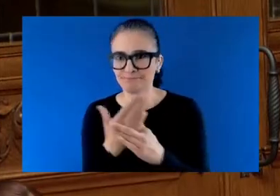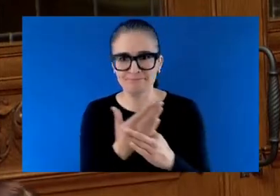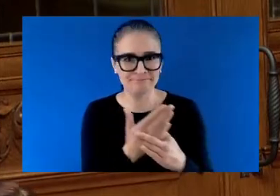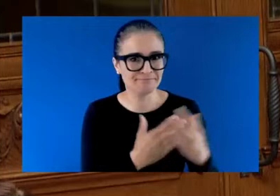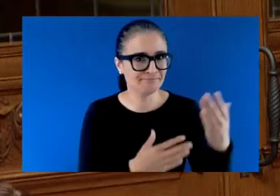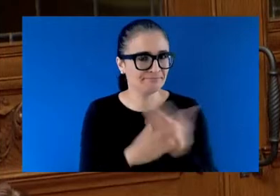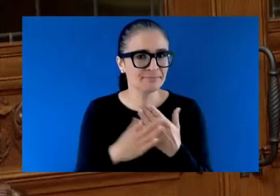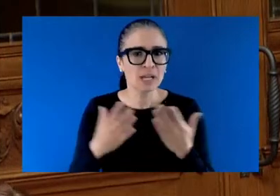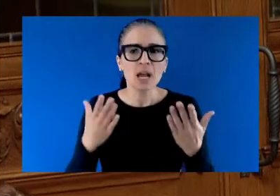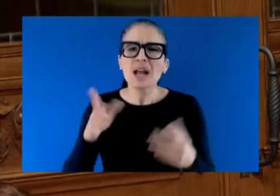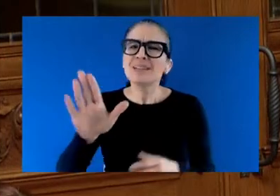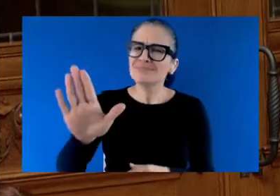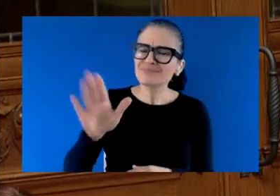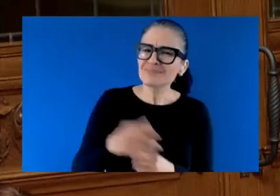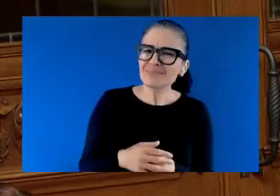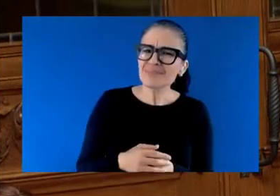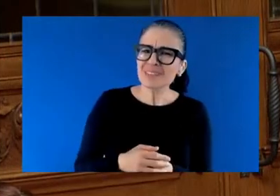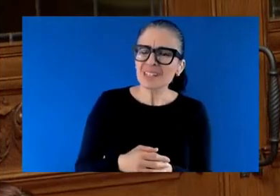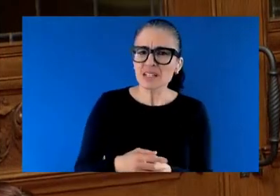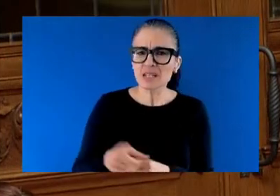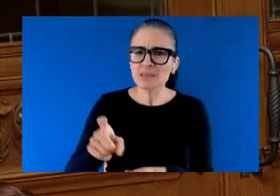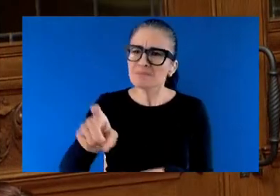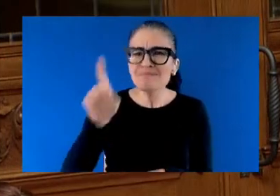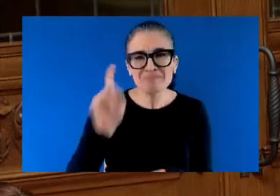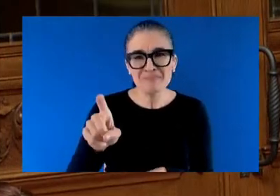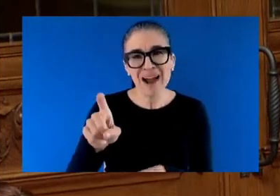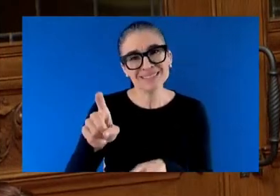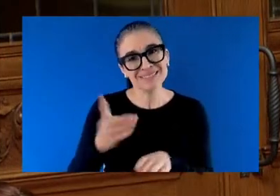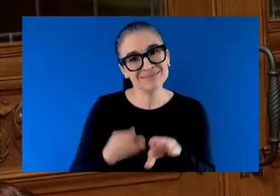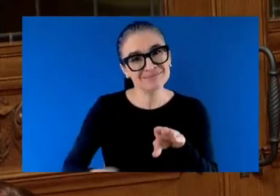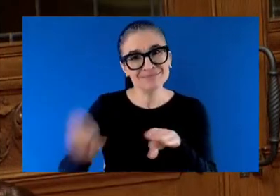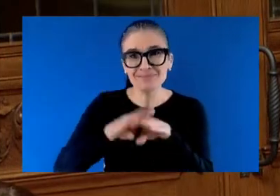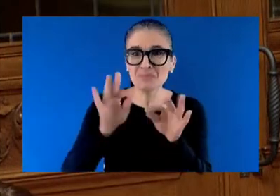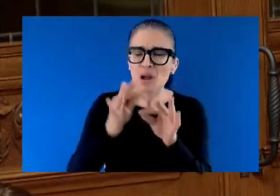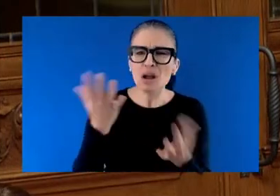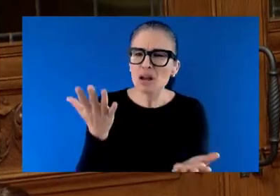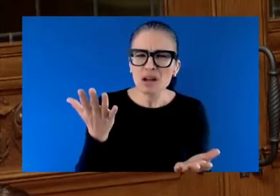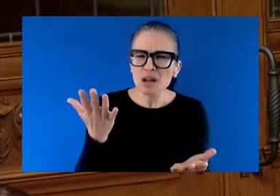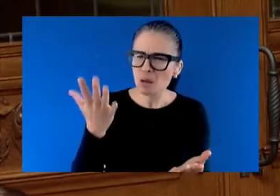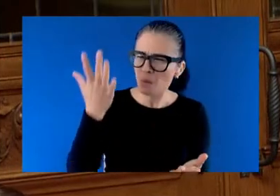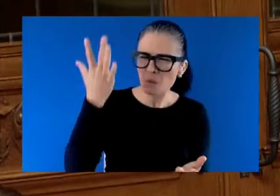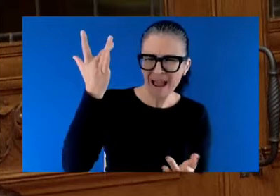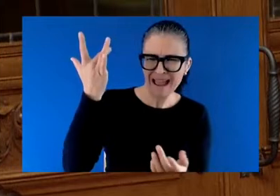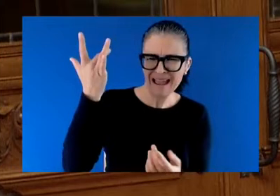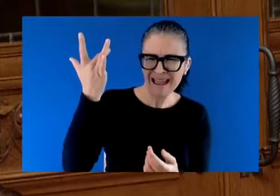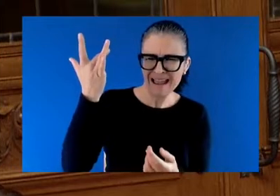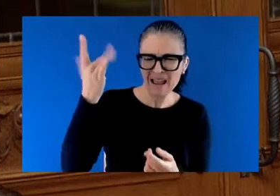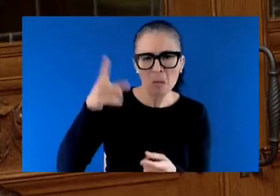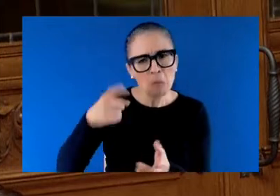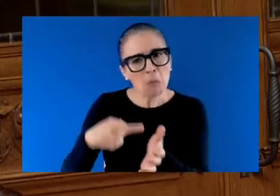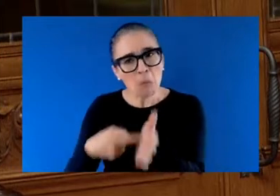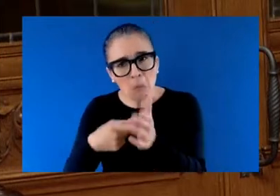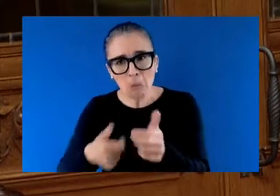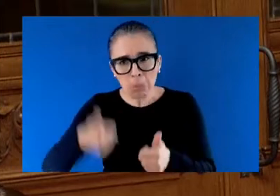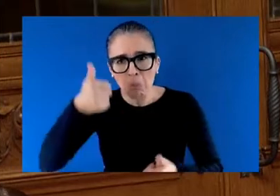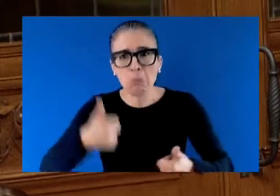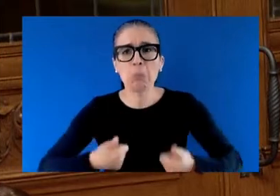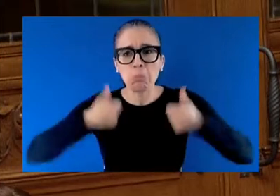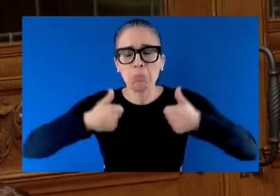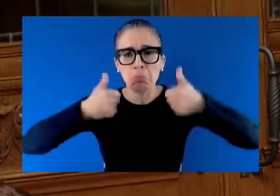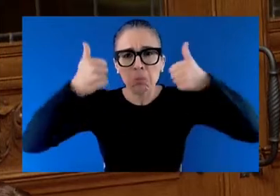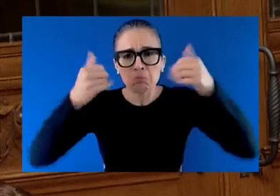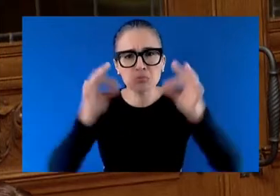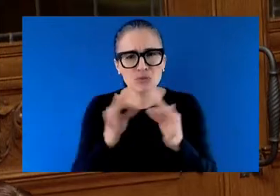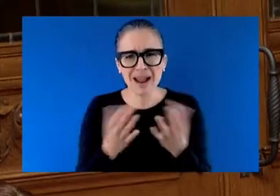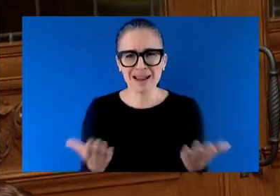increase the cost for citizens rather than making life affordable for everyday, hardworking British Columbians by axing